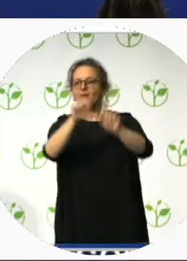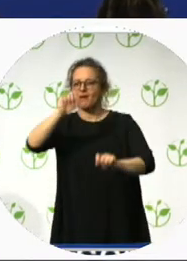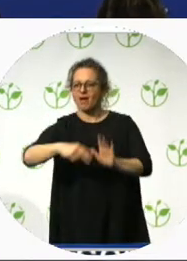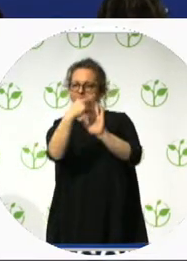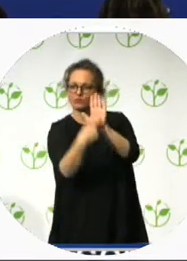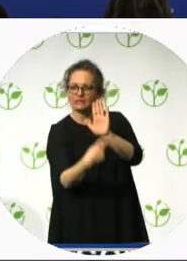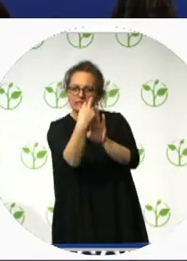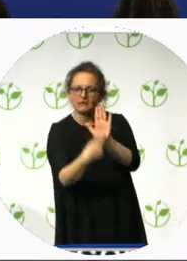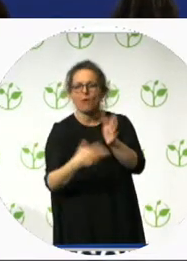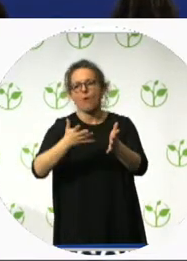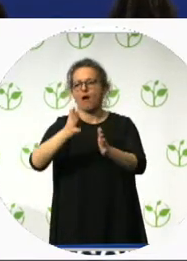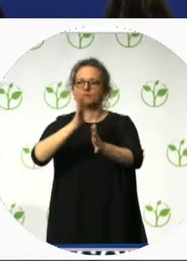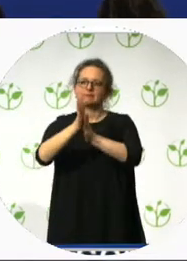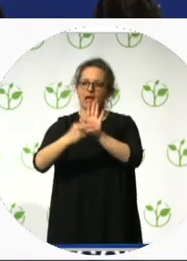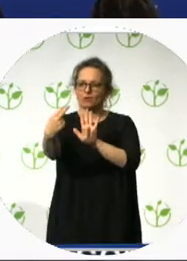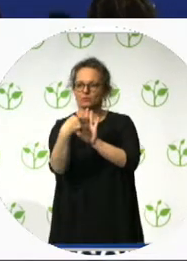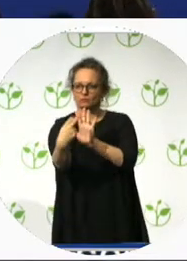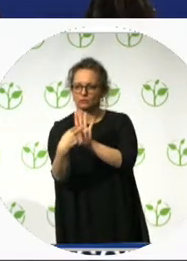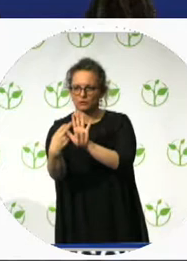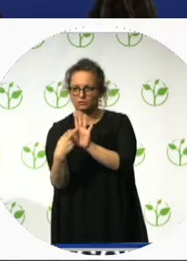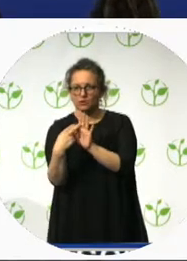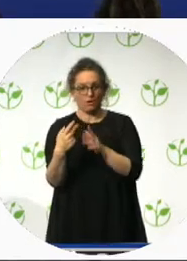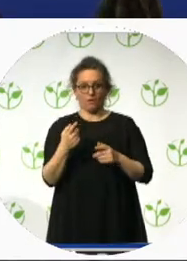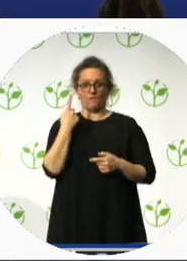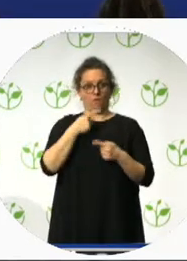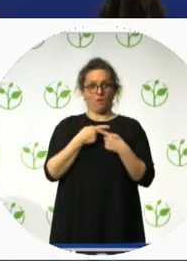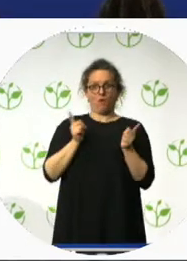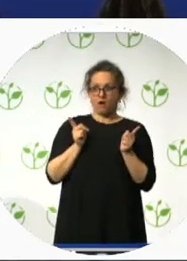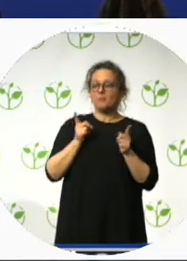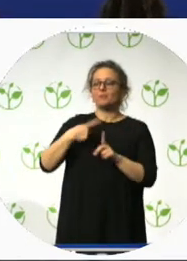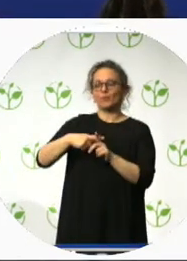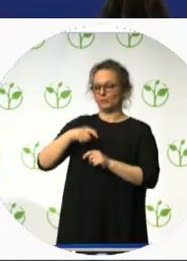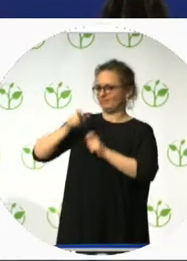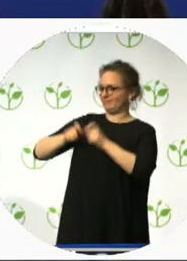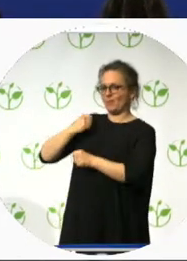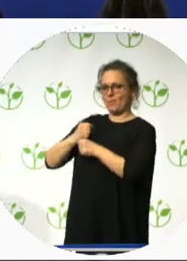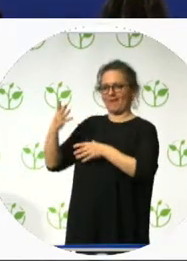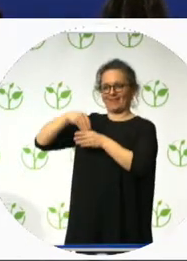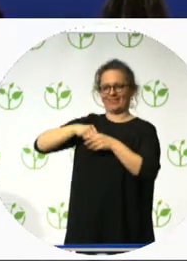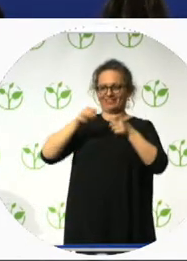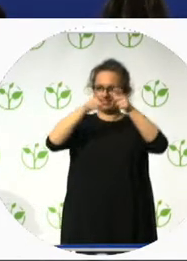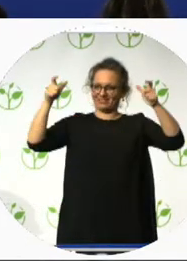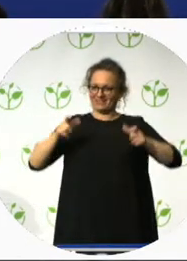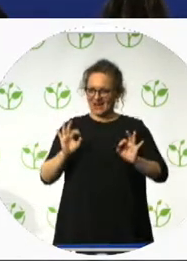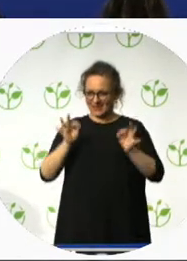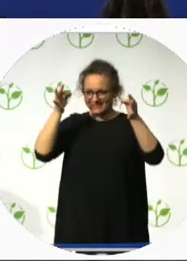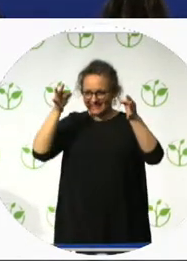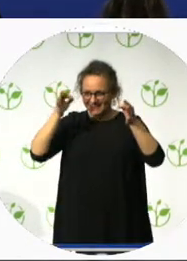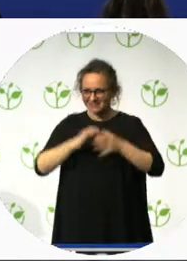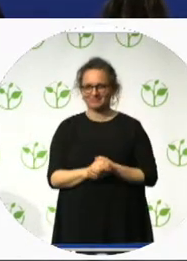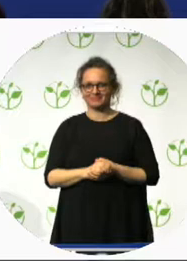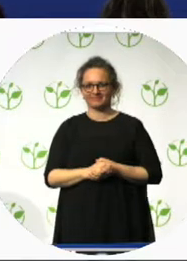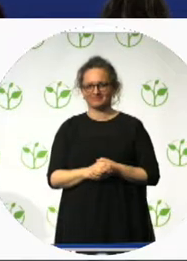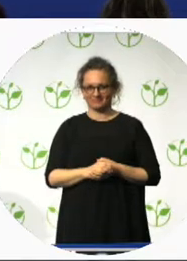we want also to support and to foster the development of deaf employees in